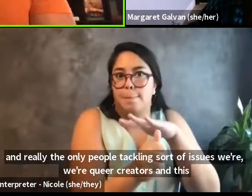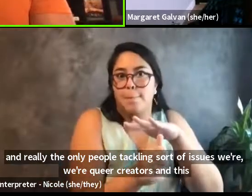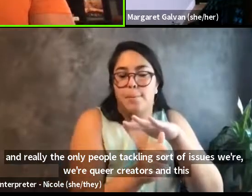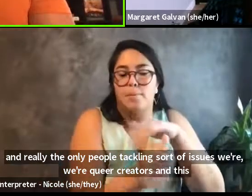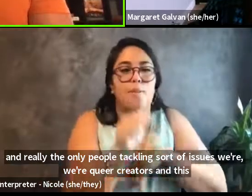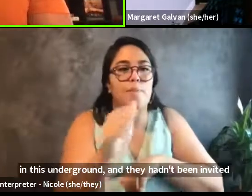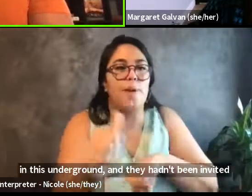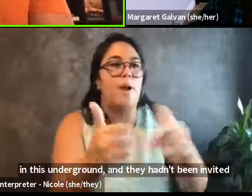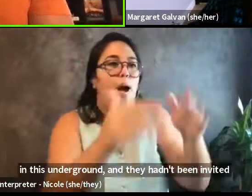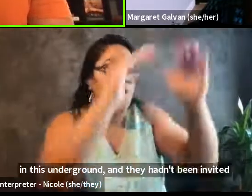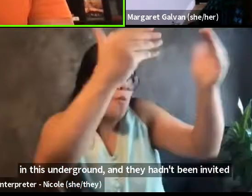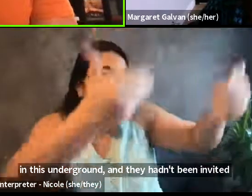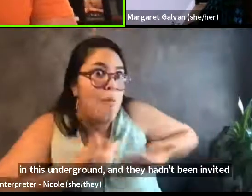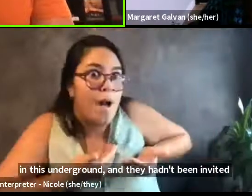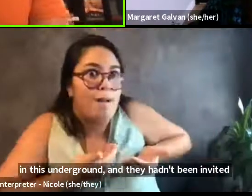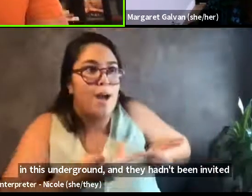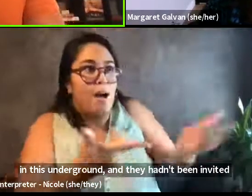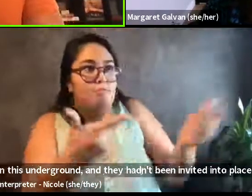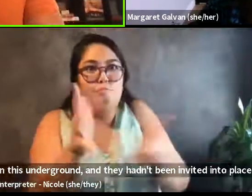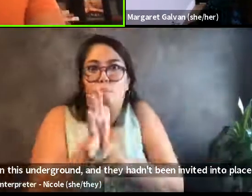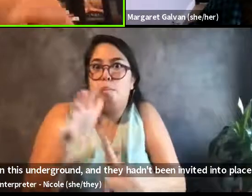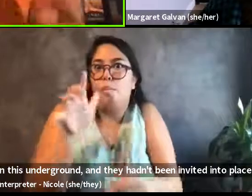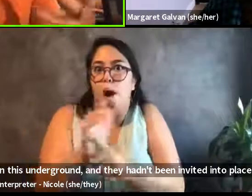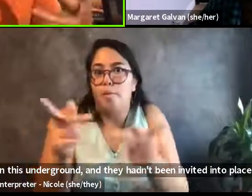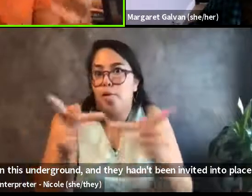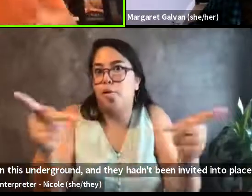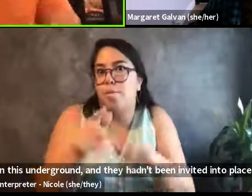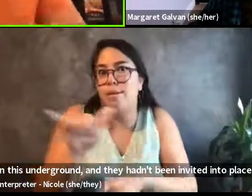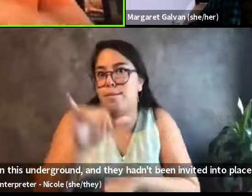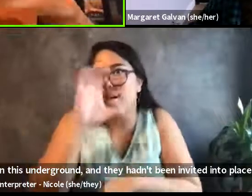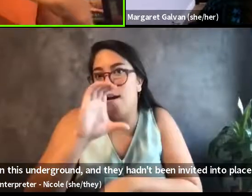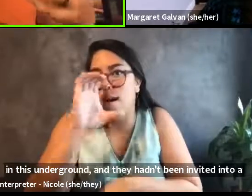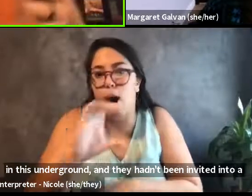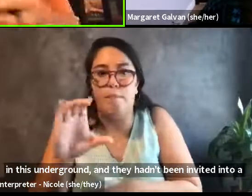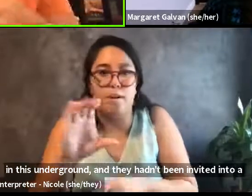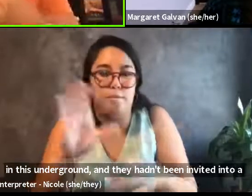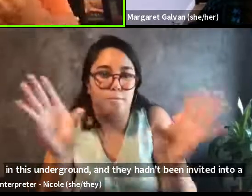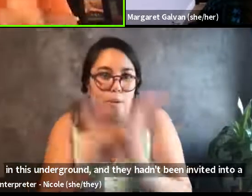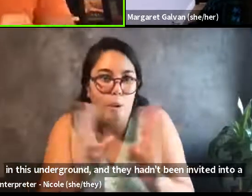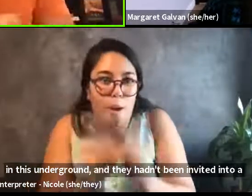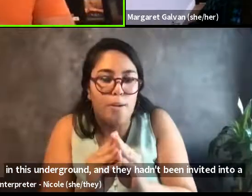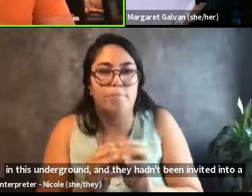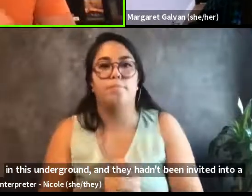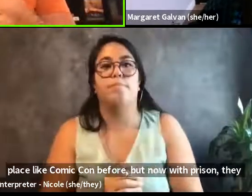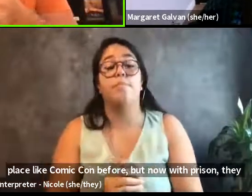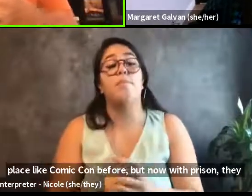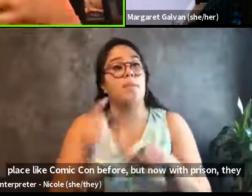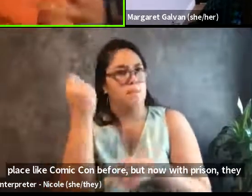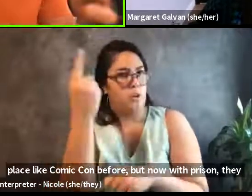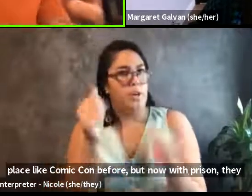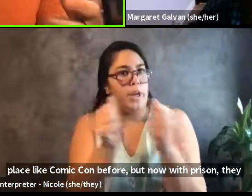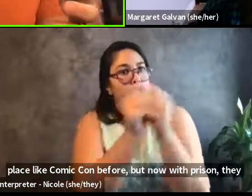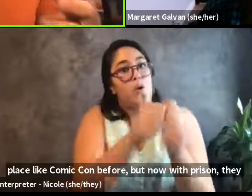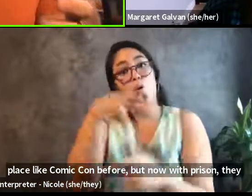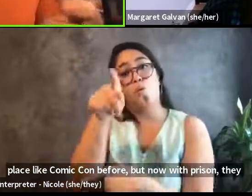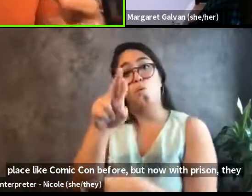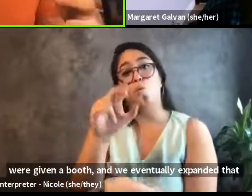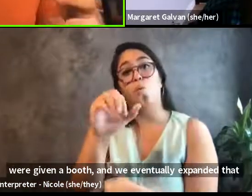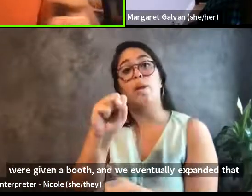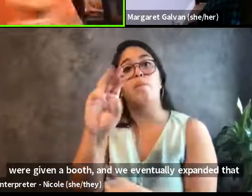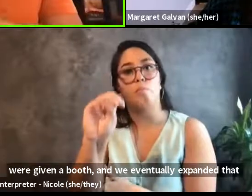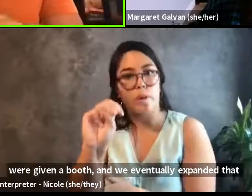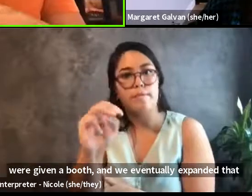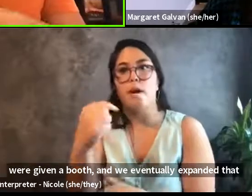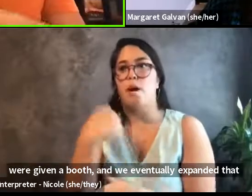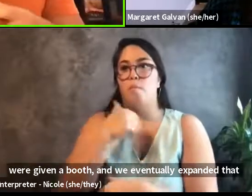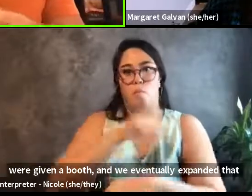uh, uh, places like Comic-Con before. But now with Prism, they, we were given a booth and we eventually expanded that out to